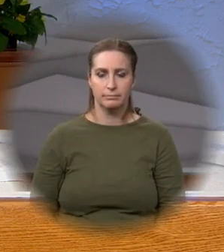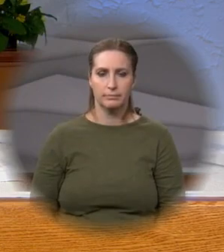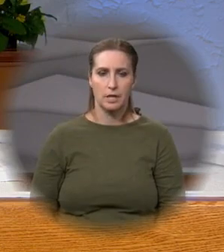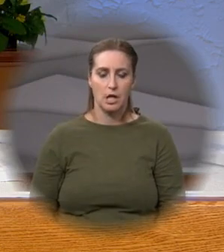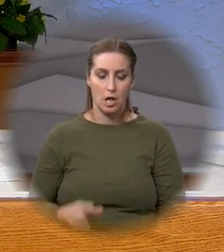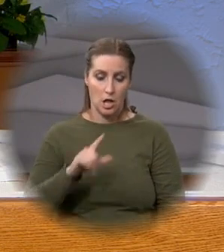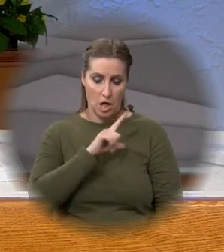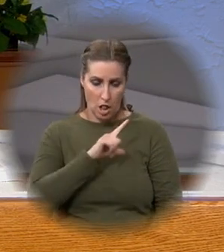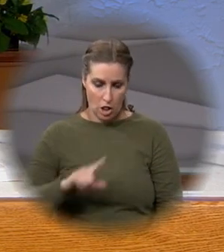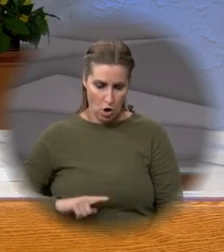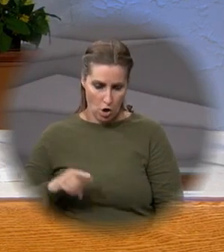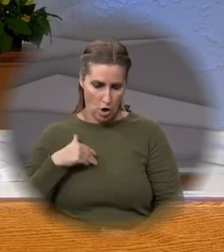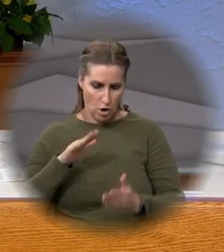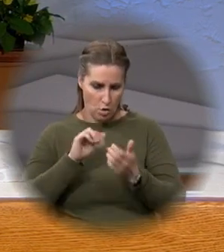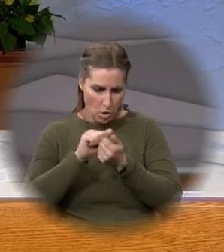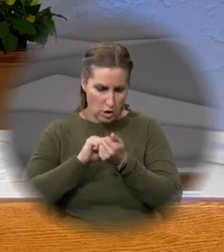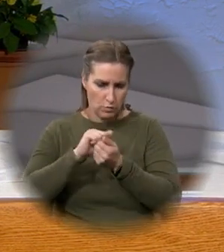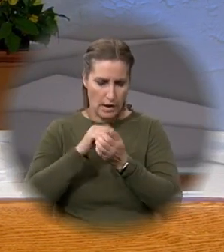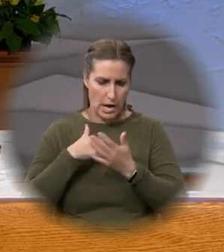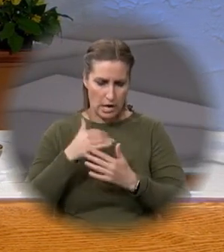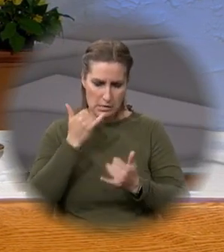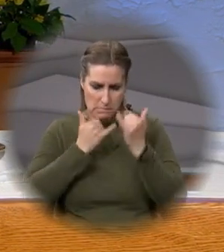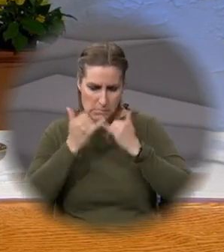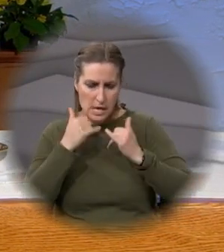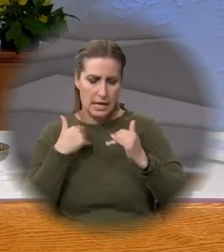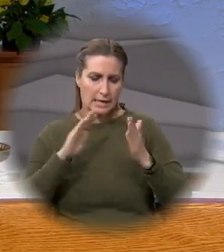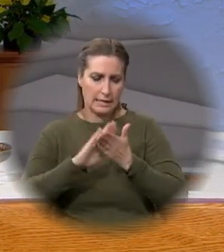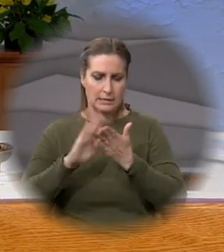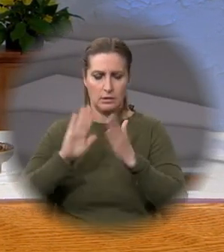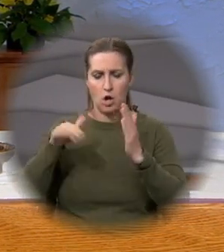Lord, wash away our iniquity, cleanse me of my sin.